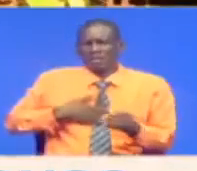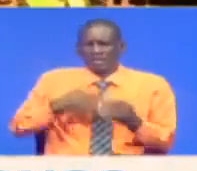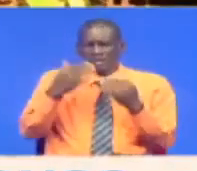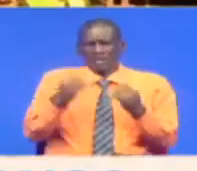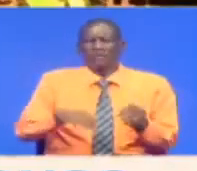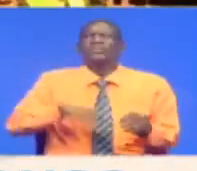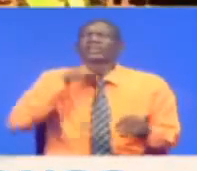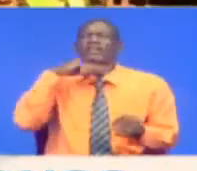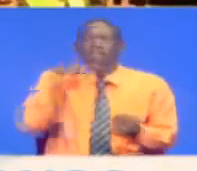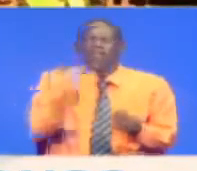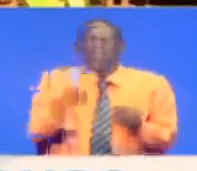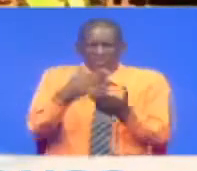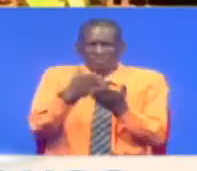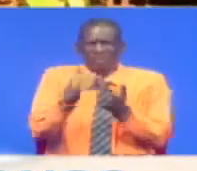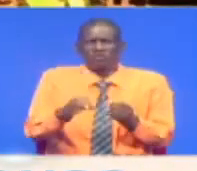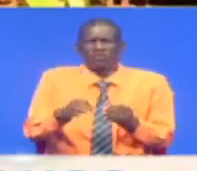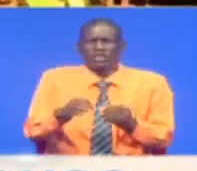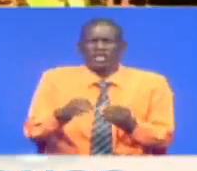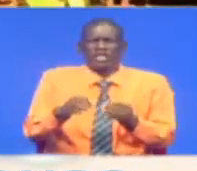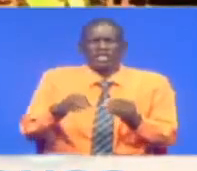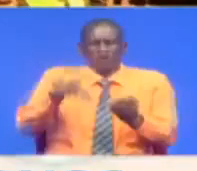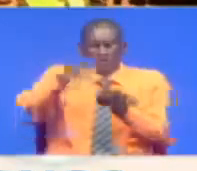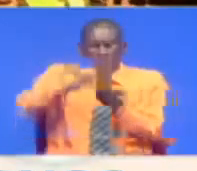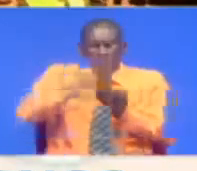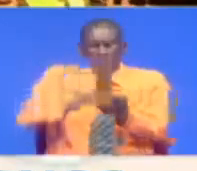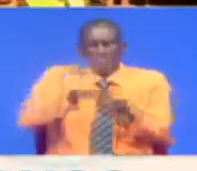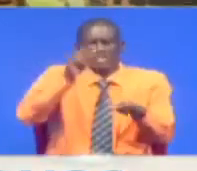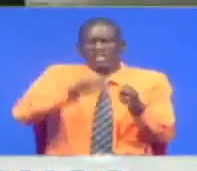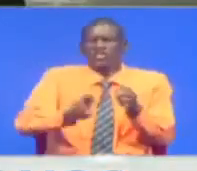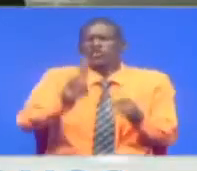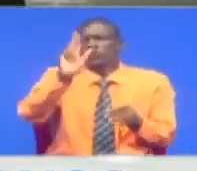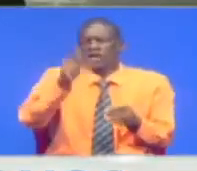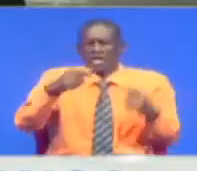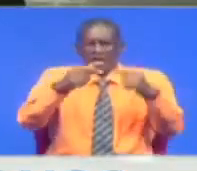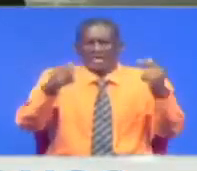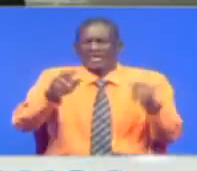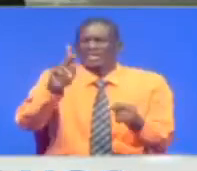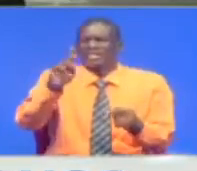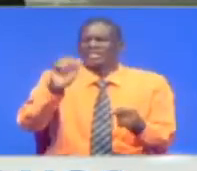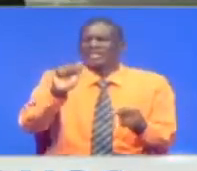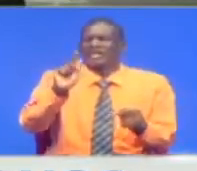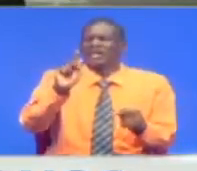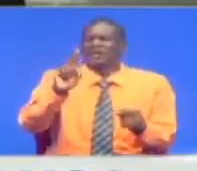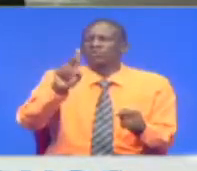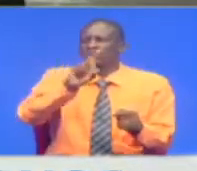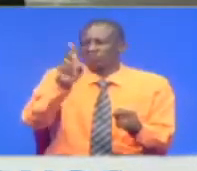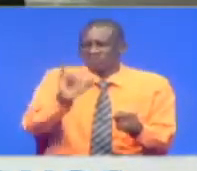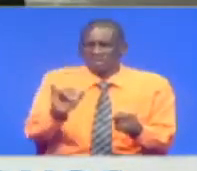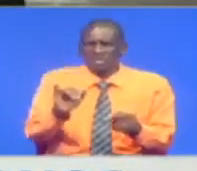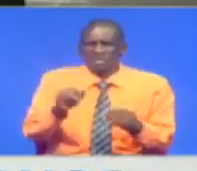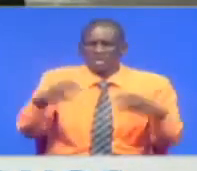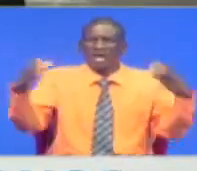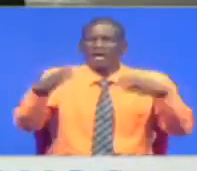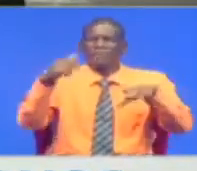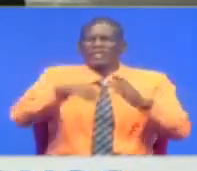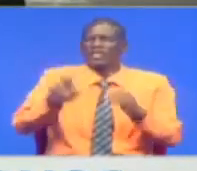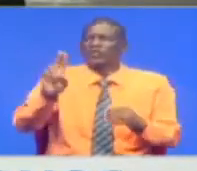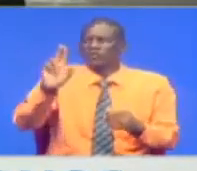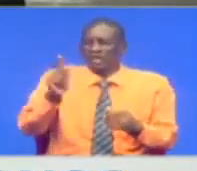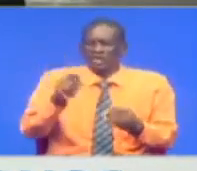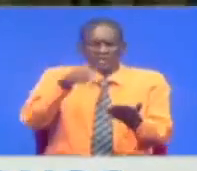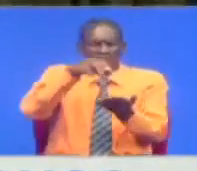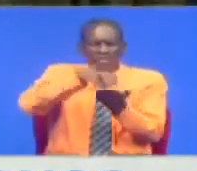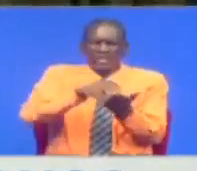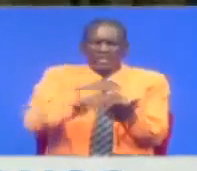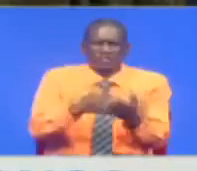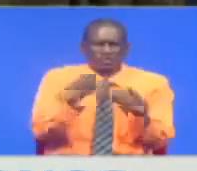has formed part of a legal case filed in the United Kingdom against Kakuzi's parent company in the UK. The case alleges a